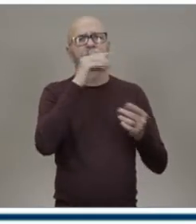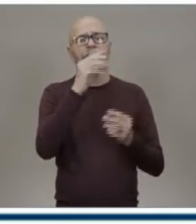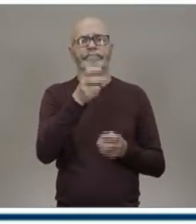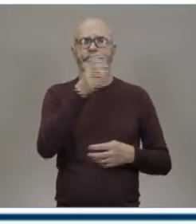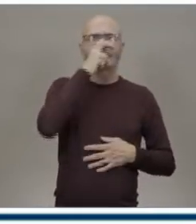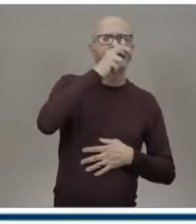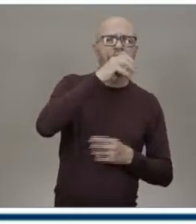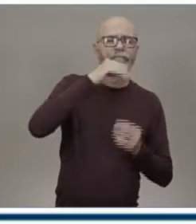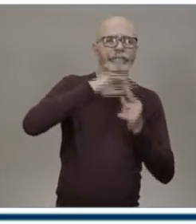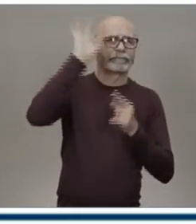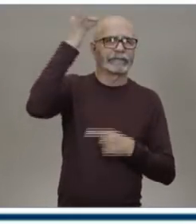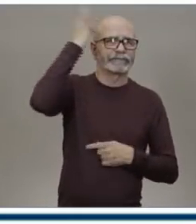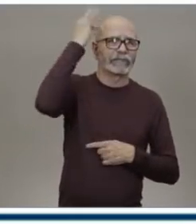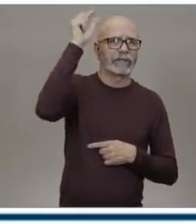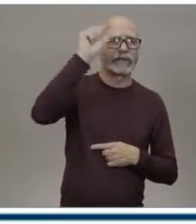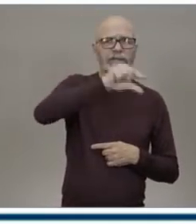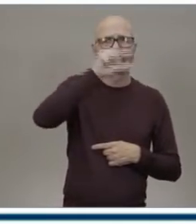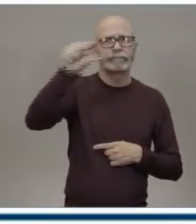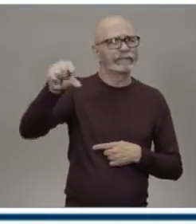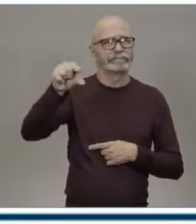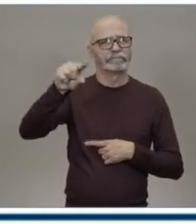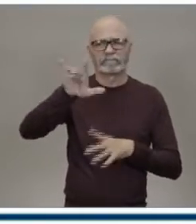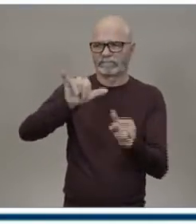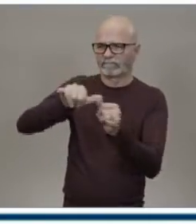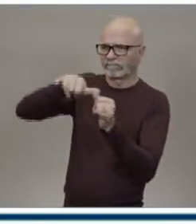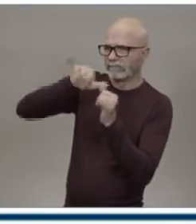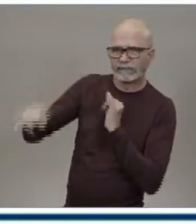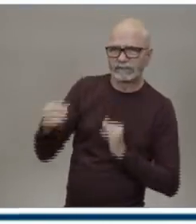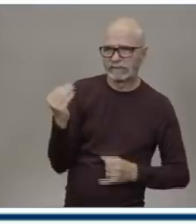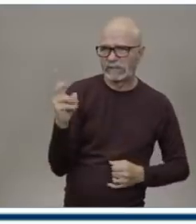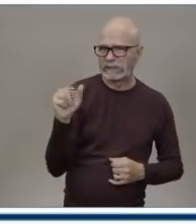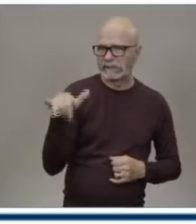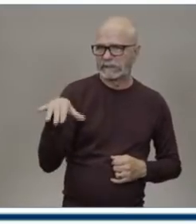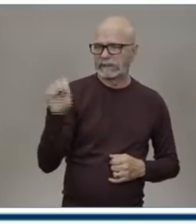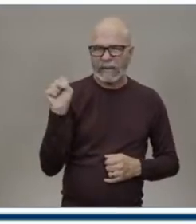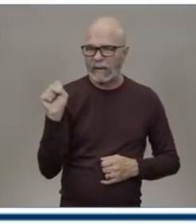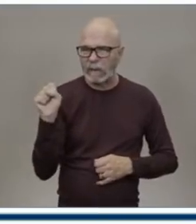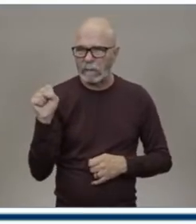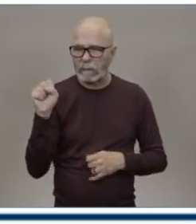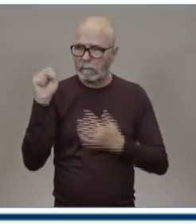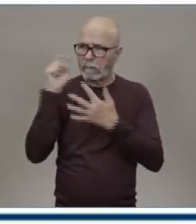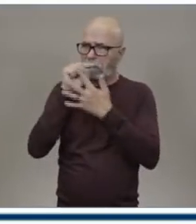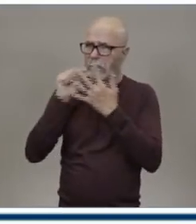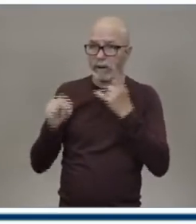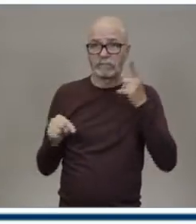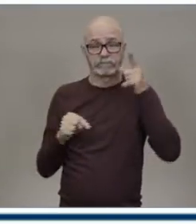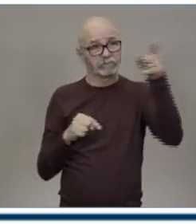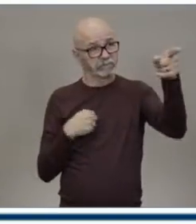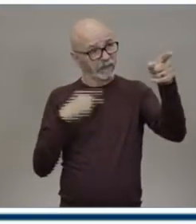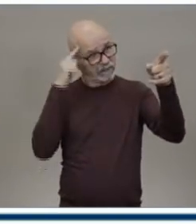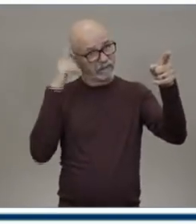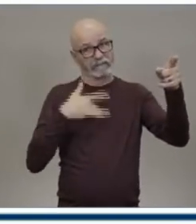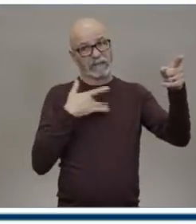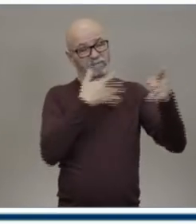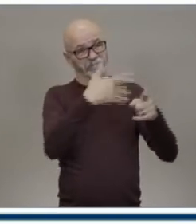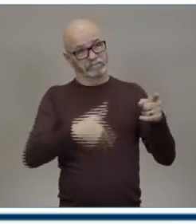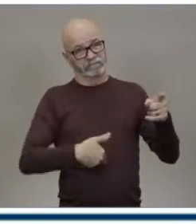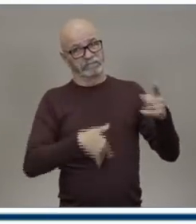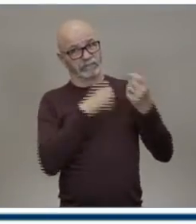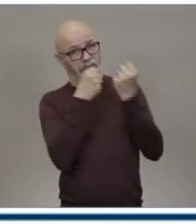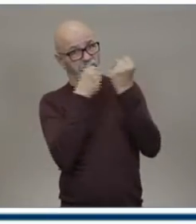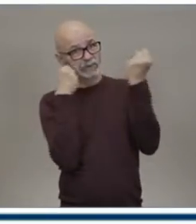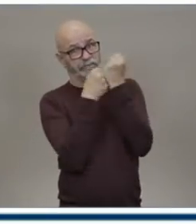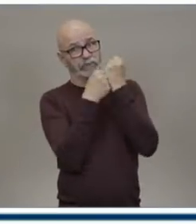quarantine rules when returning to the country. I wonder if you second that call, given the problem with the variant that's